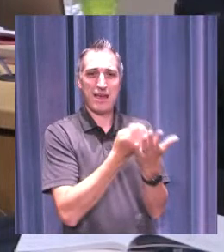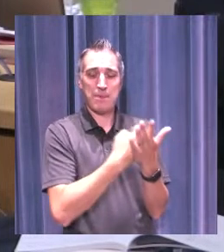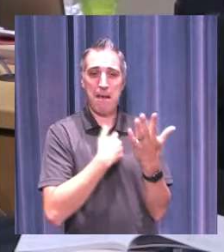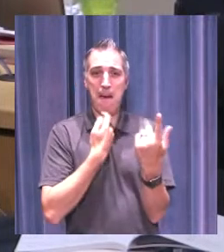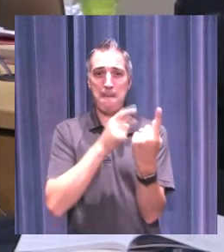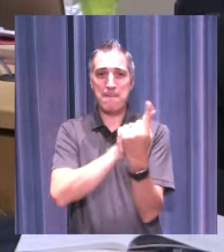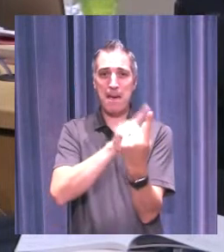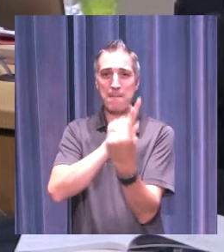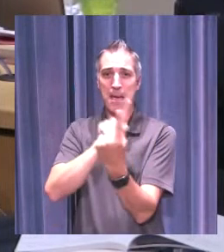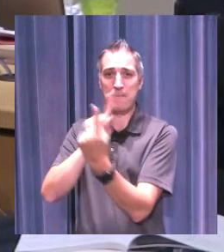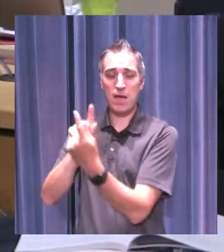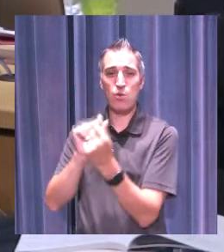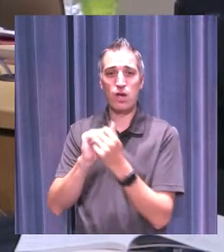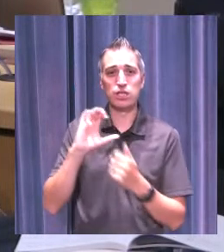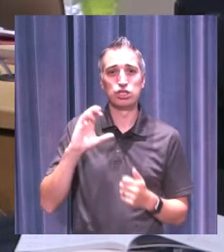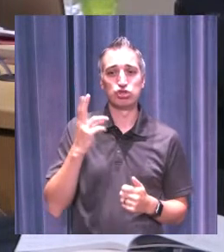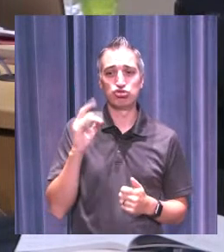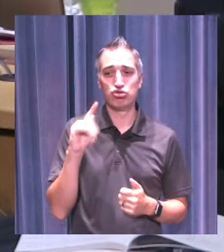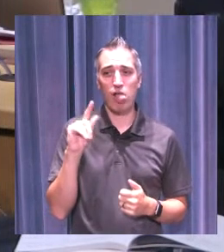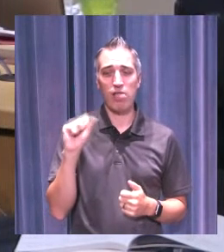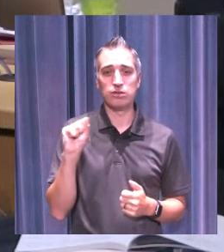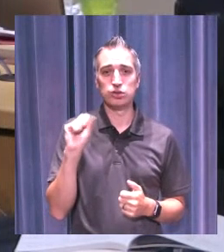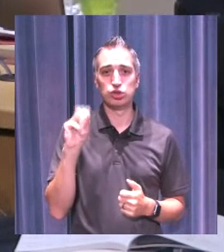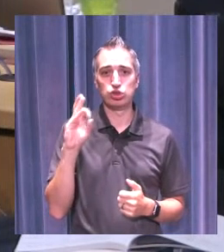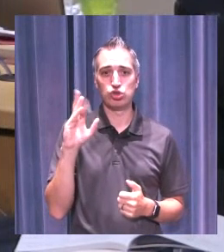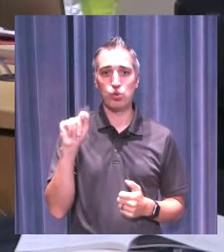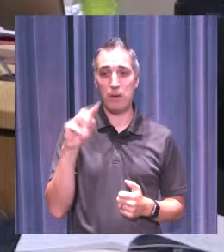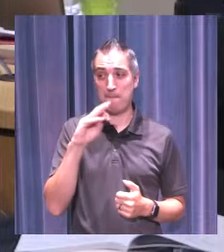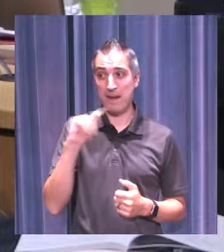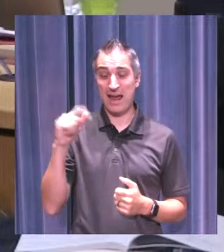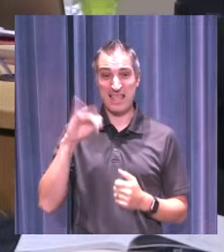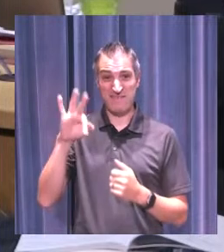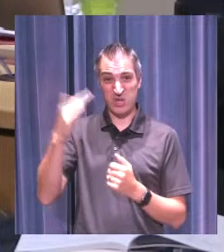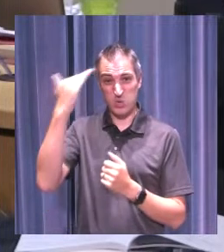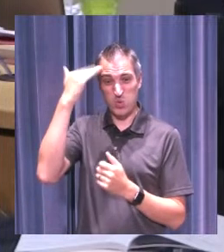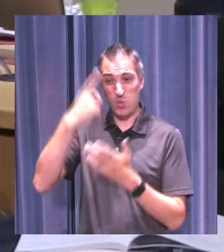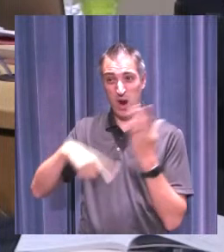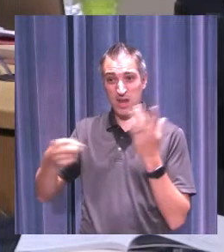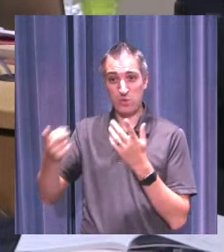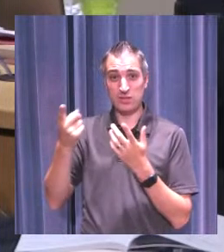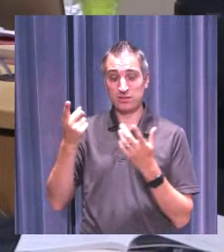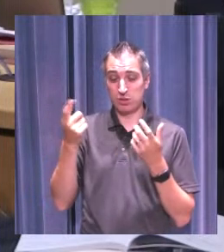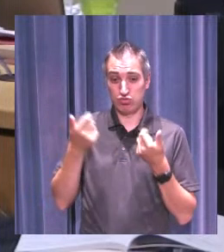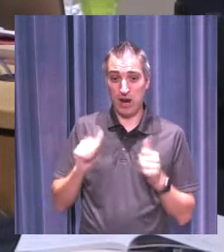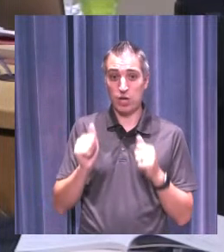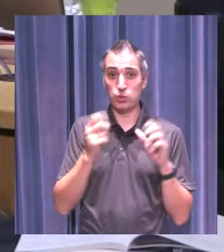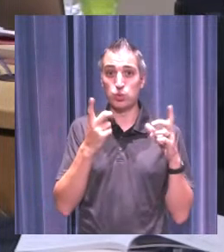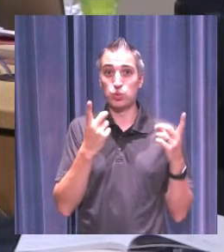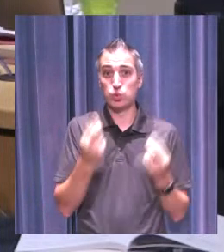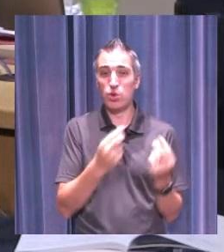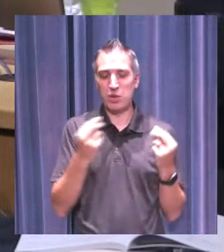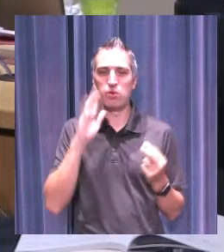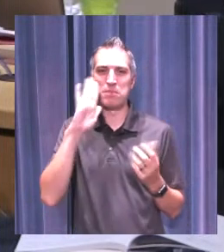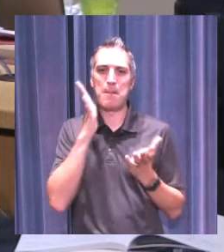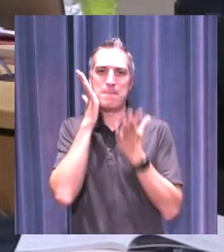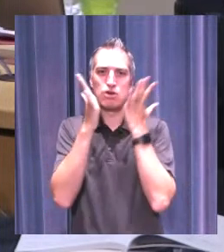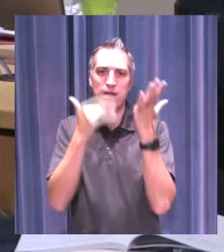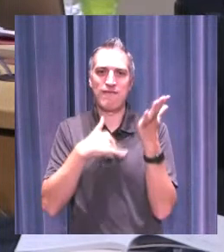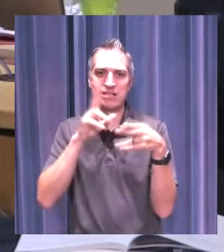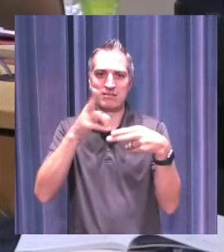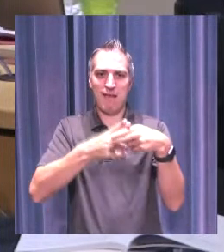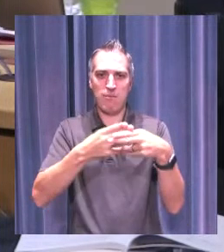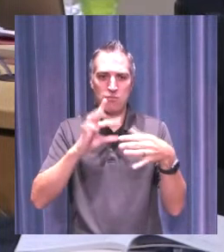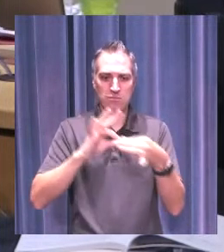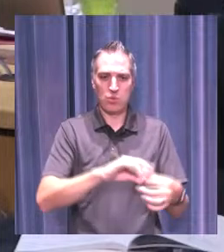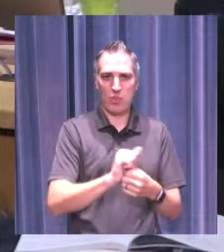had discussions with Charles Stewart Mott, and if he knew what the college is attempting to do, he would be embarrassed to have his name associated with the college.